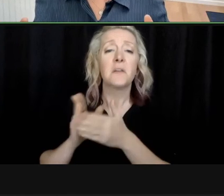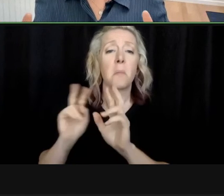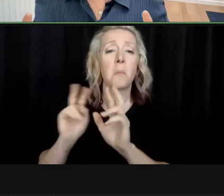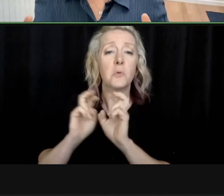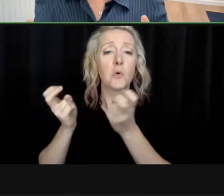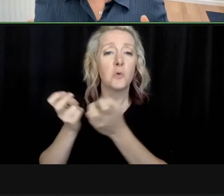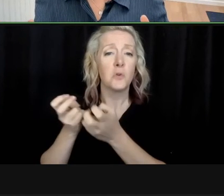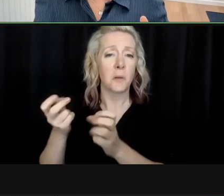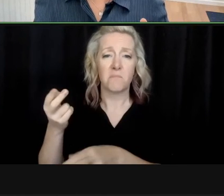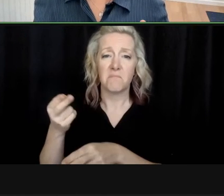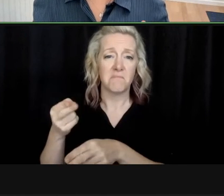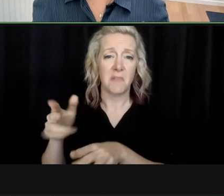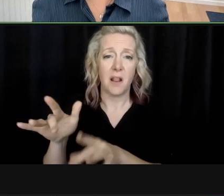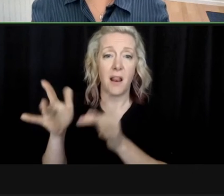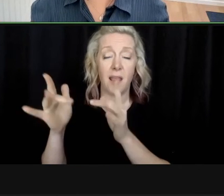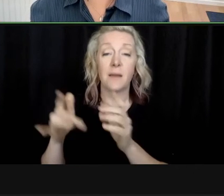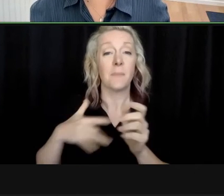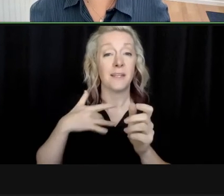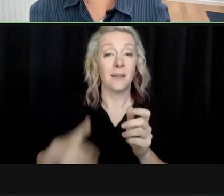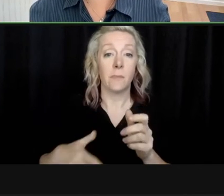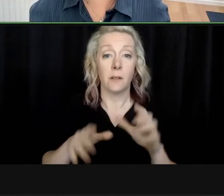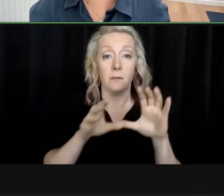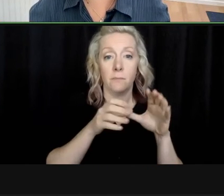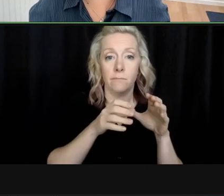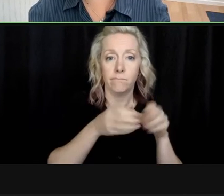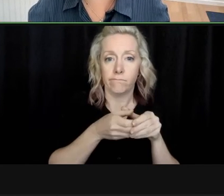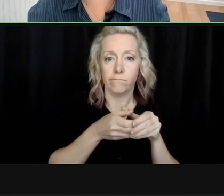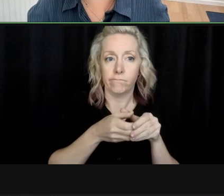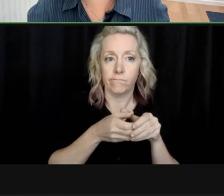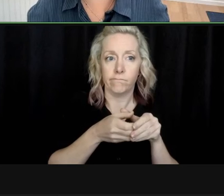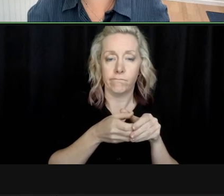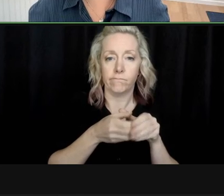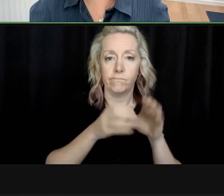class came together, but um,